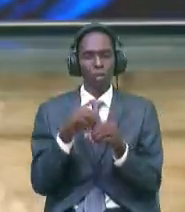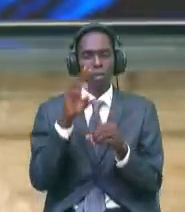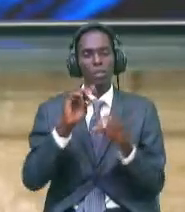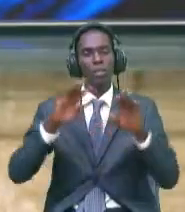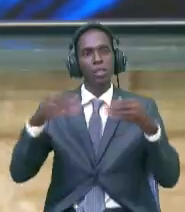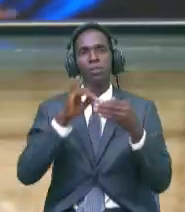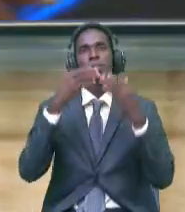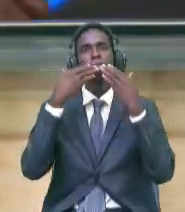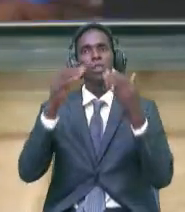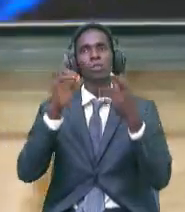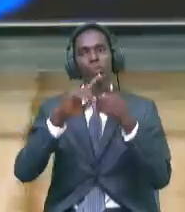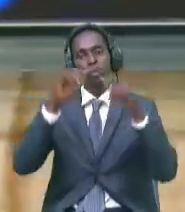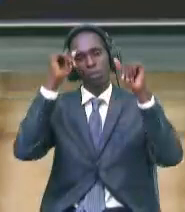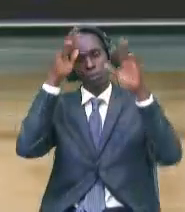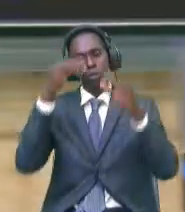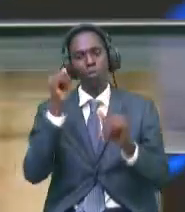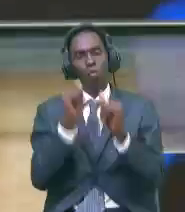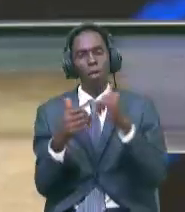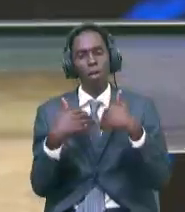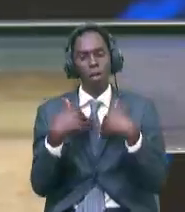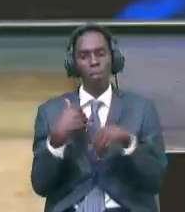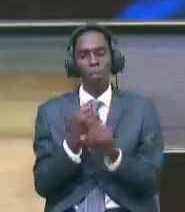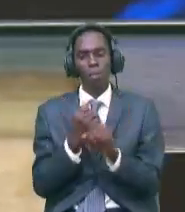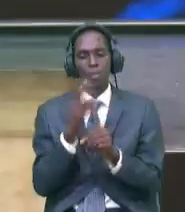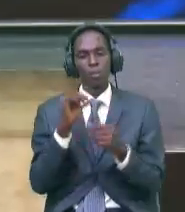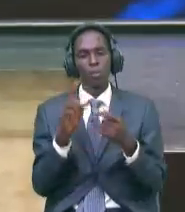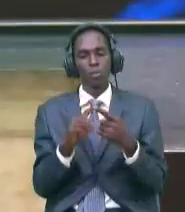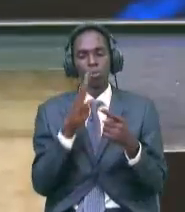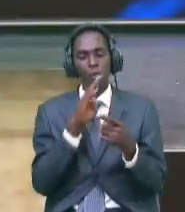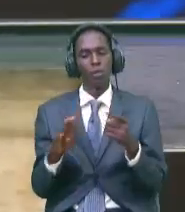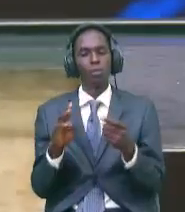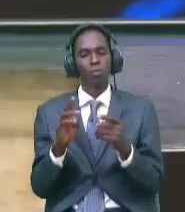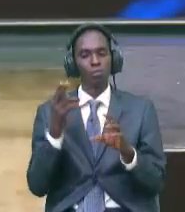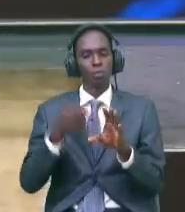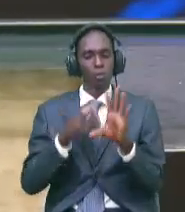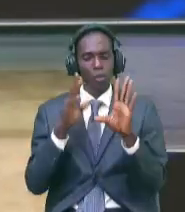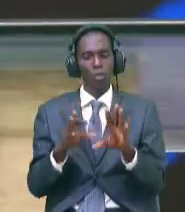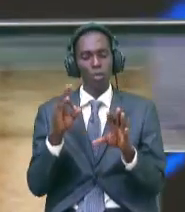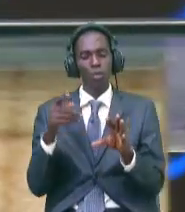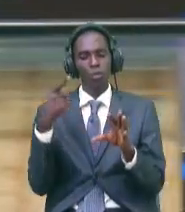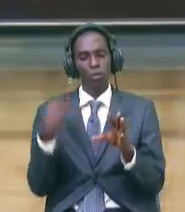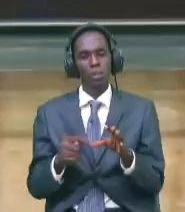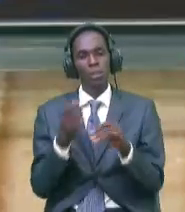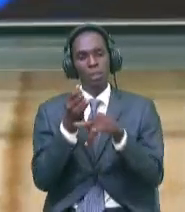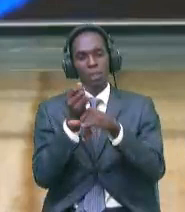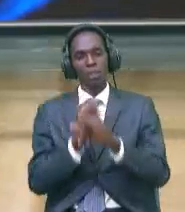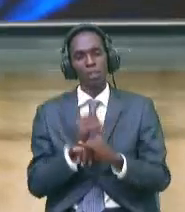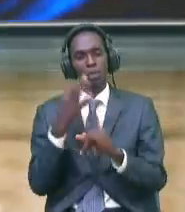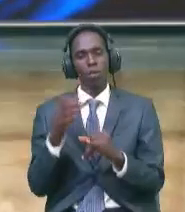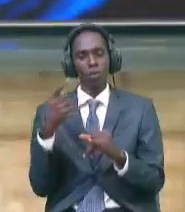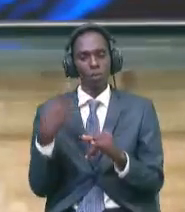which has made us meet to be partakers of the inheritance of the saints